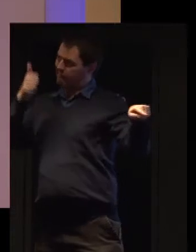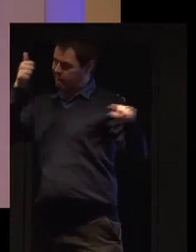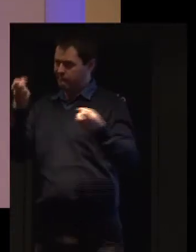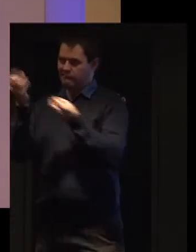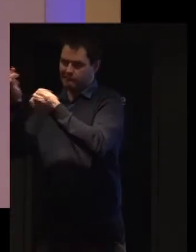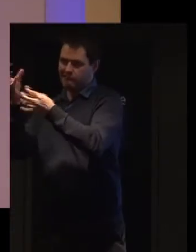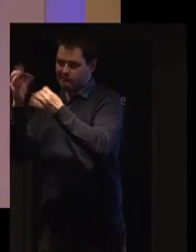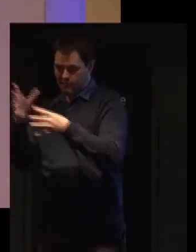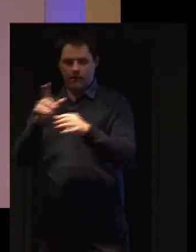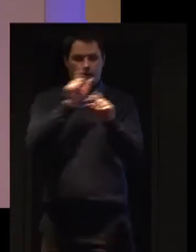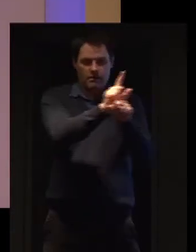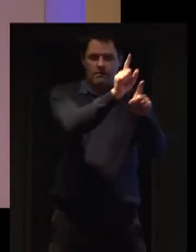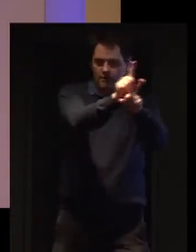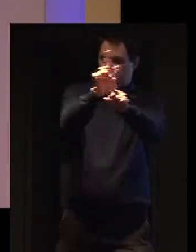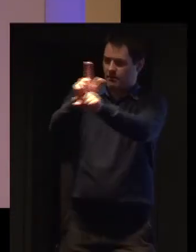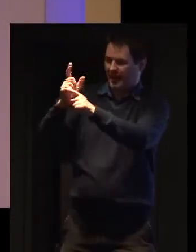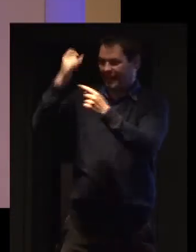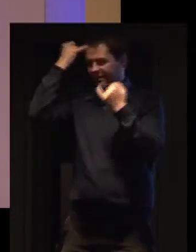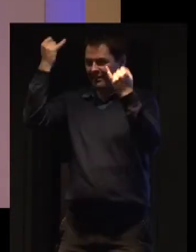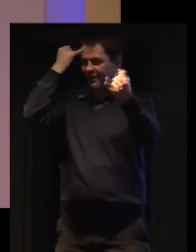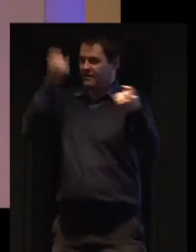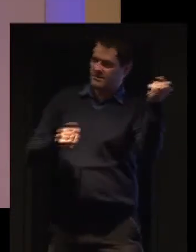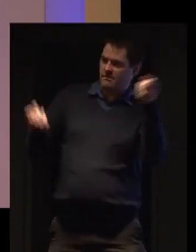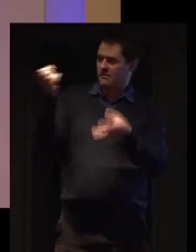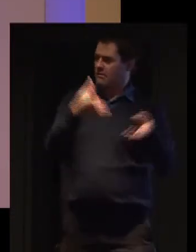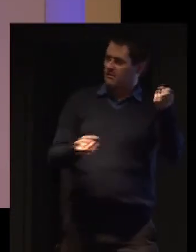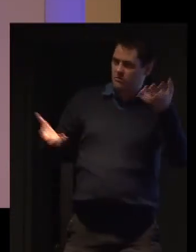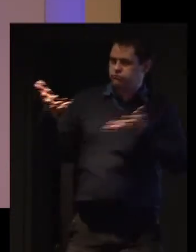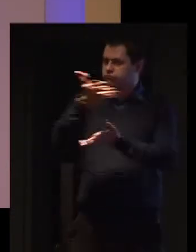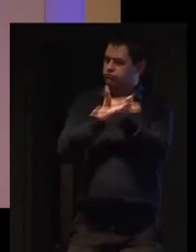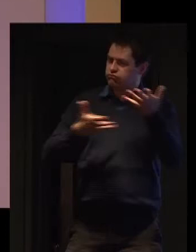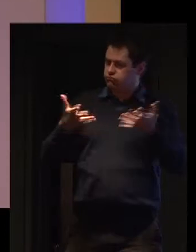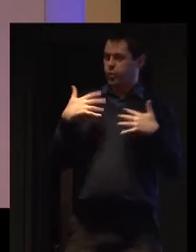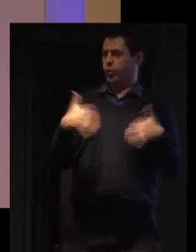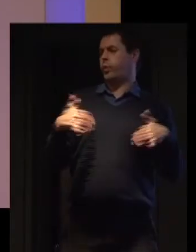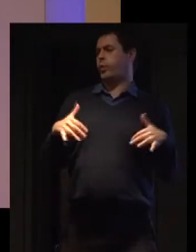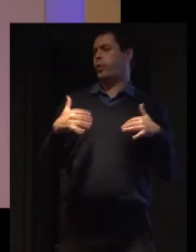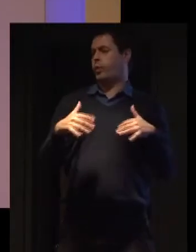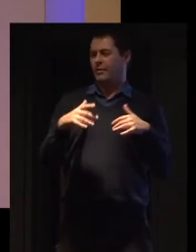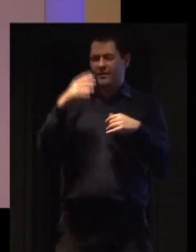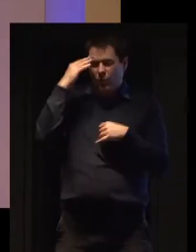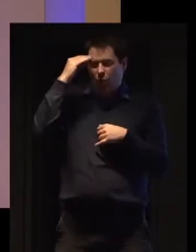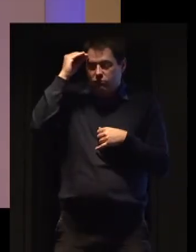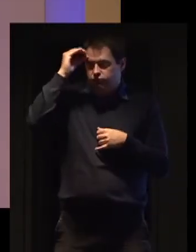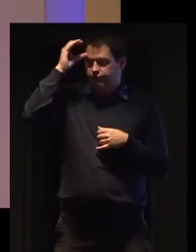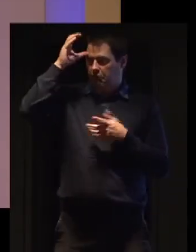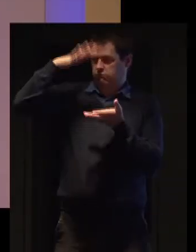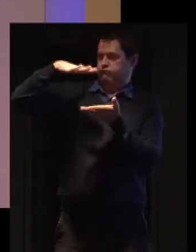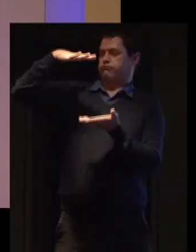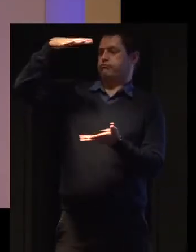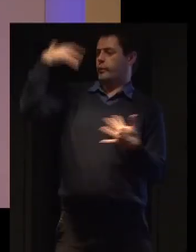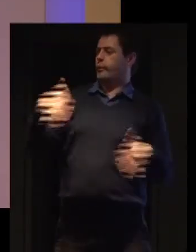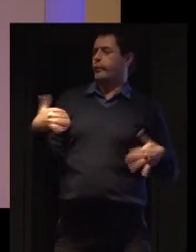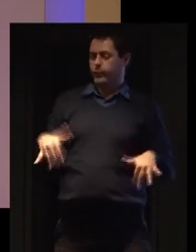share ideas and work with each other. And there's always a benefit that comes from that. And again, social contact